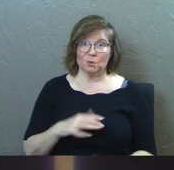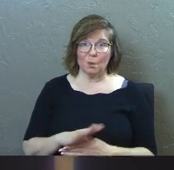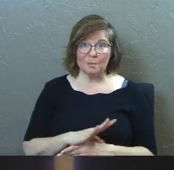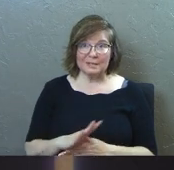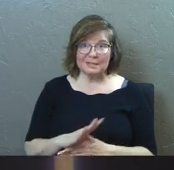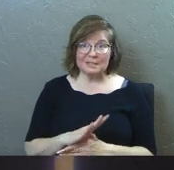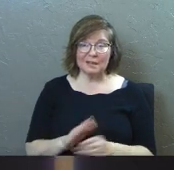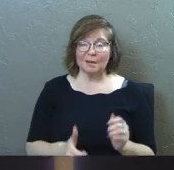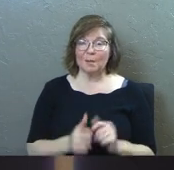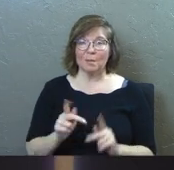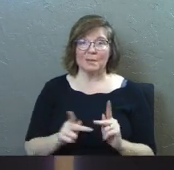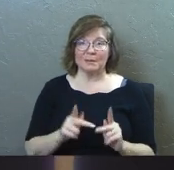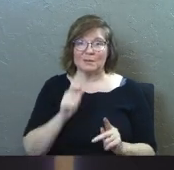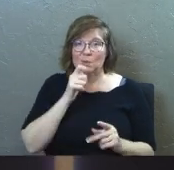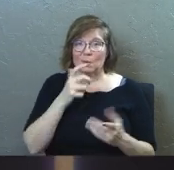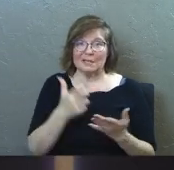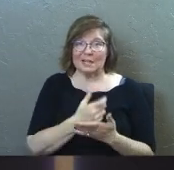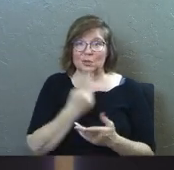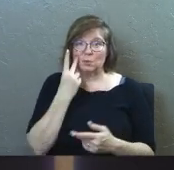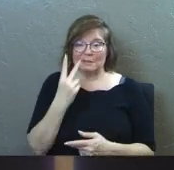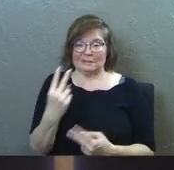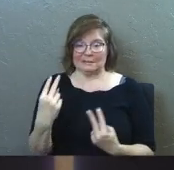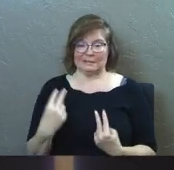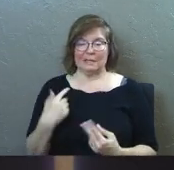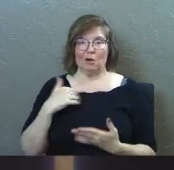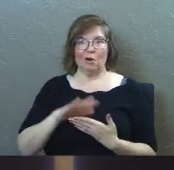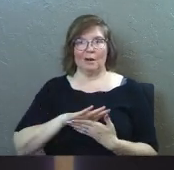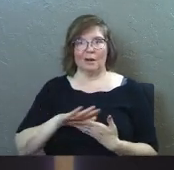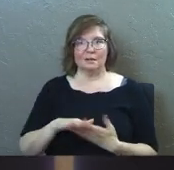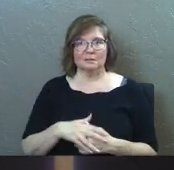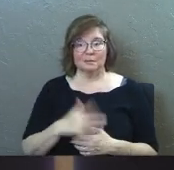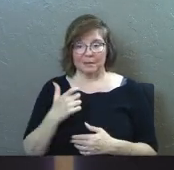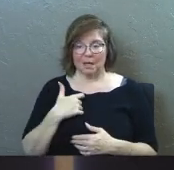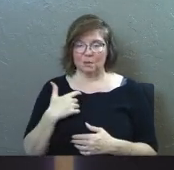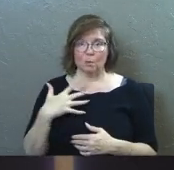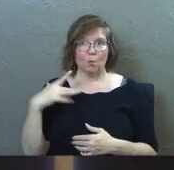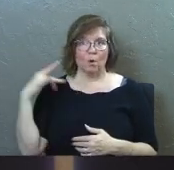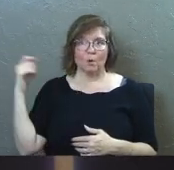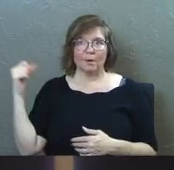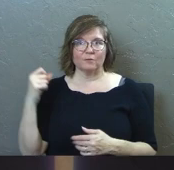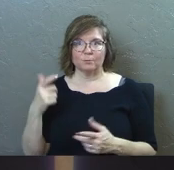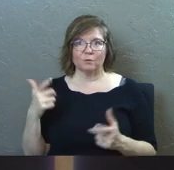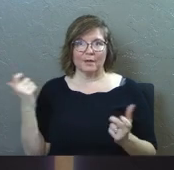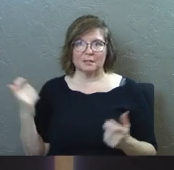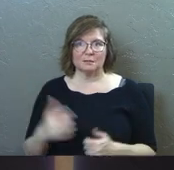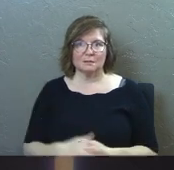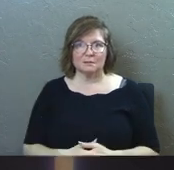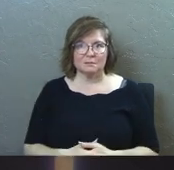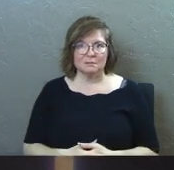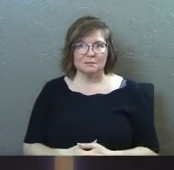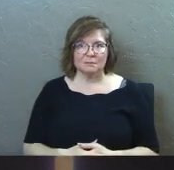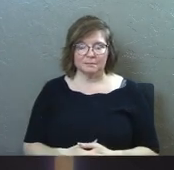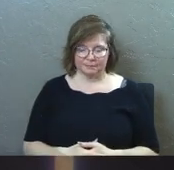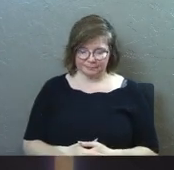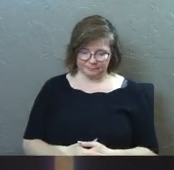so busy, most people don't get a chance to see our kindness. Because we're walking away from them too fast.